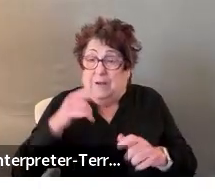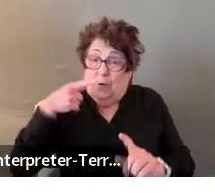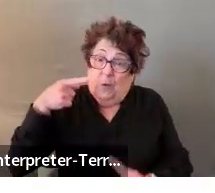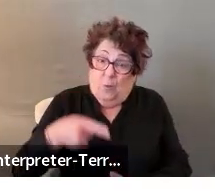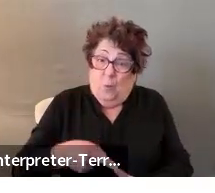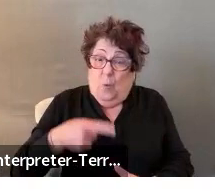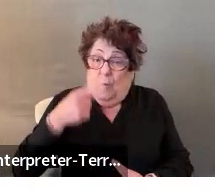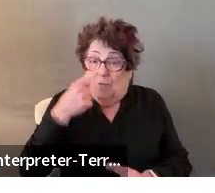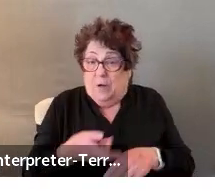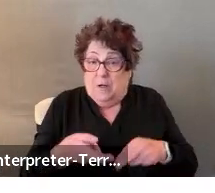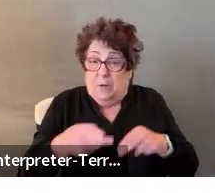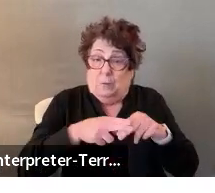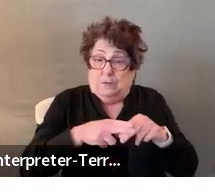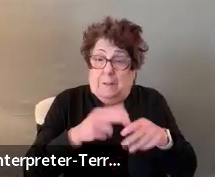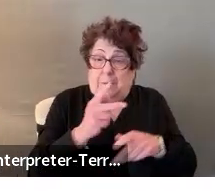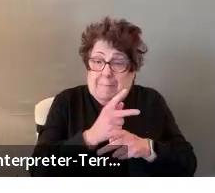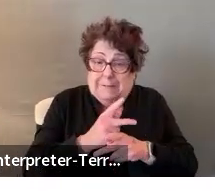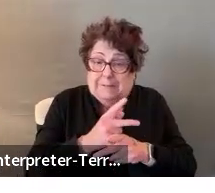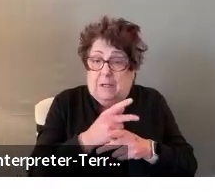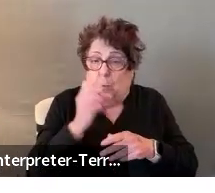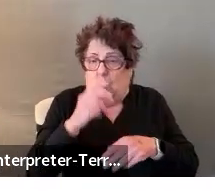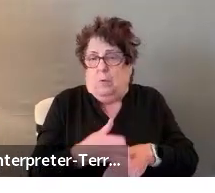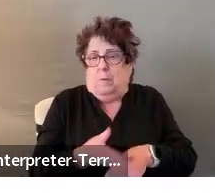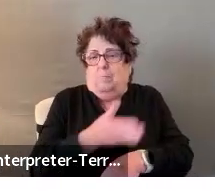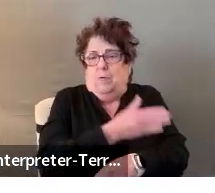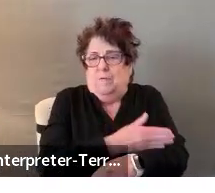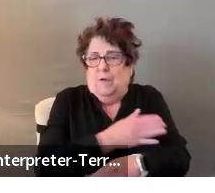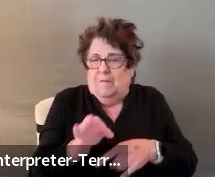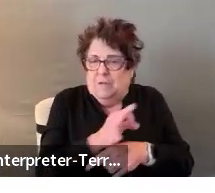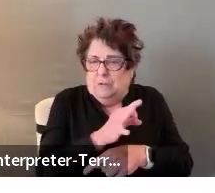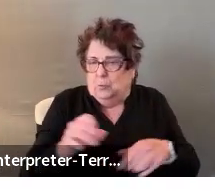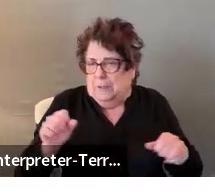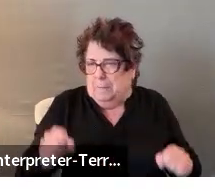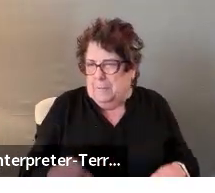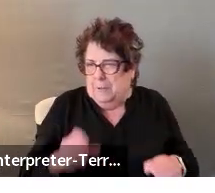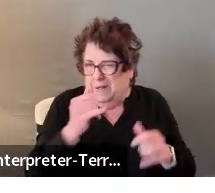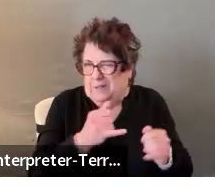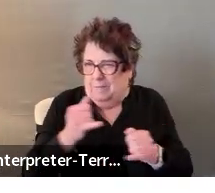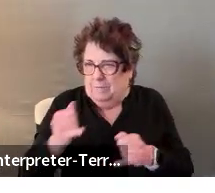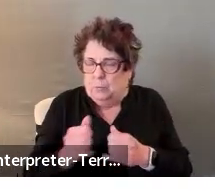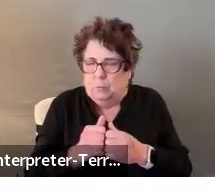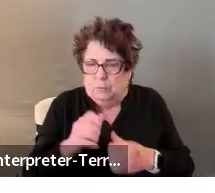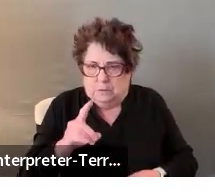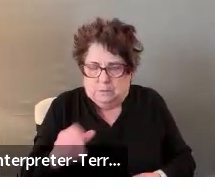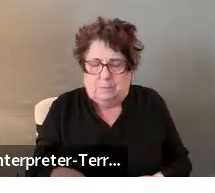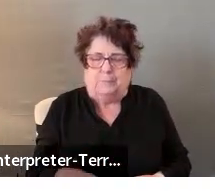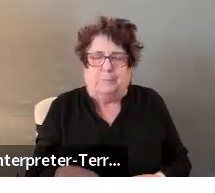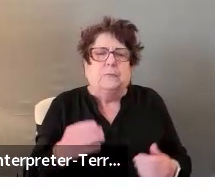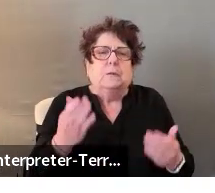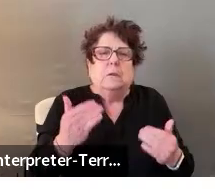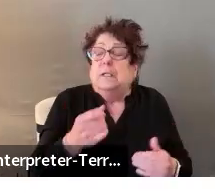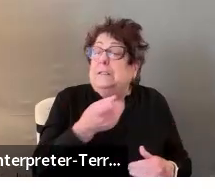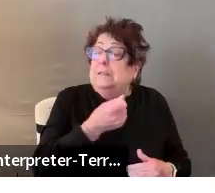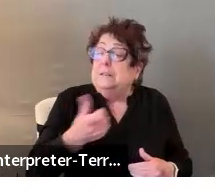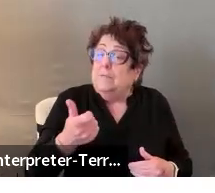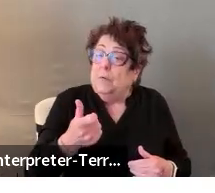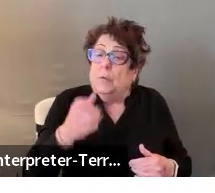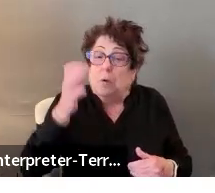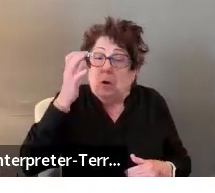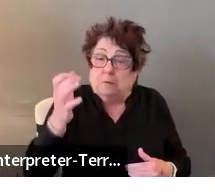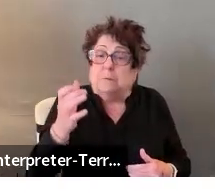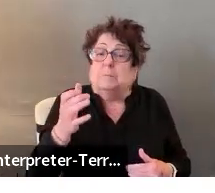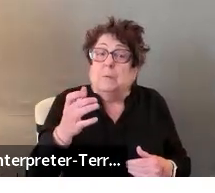functional capabilities of individuals with disabilities. Several concepts related to home modification and